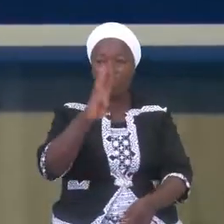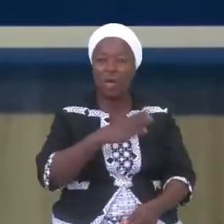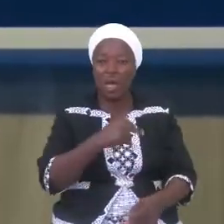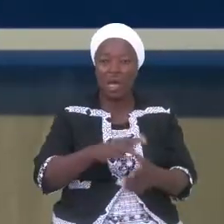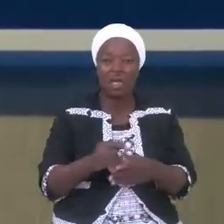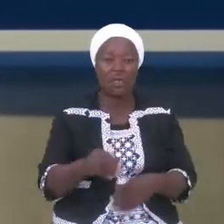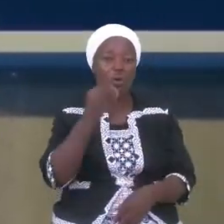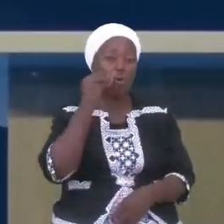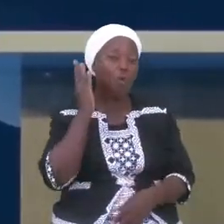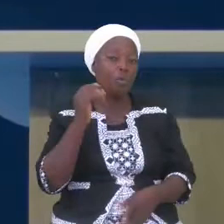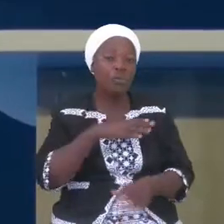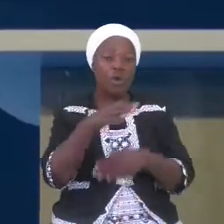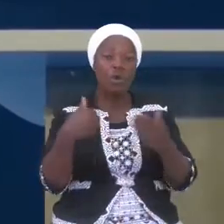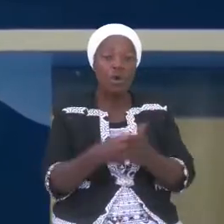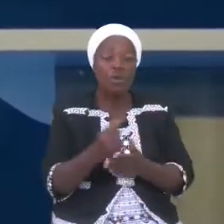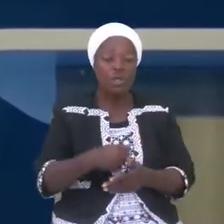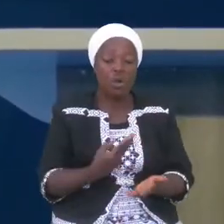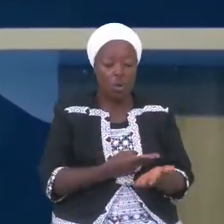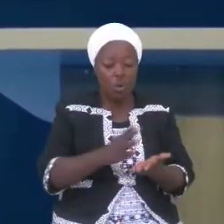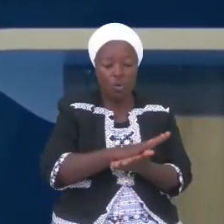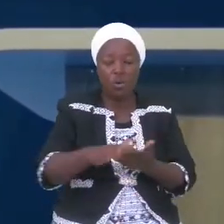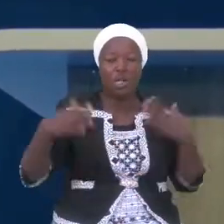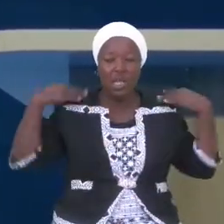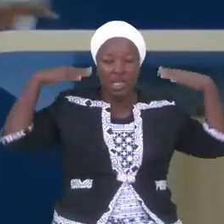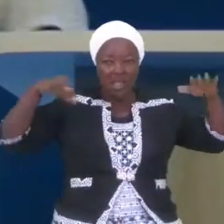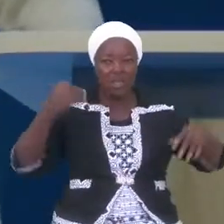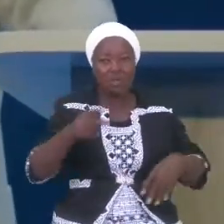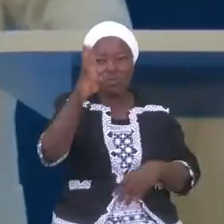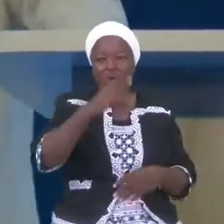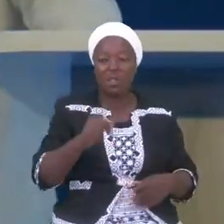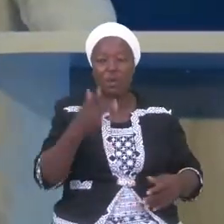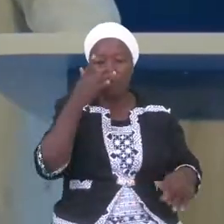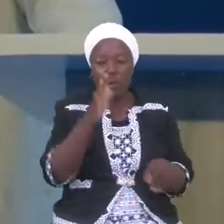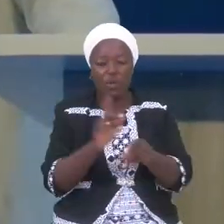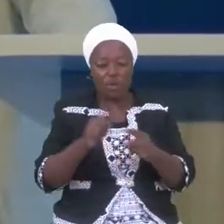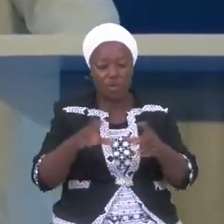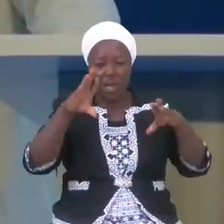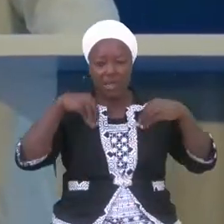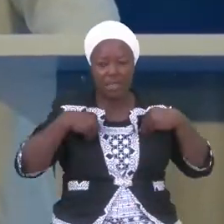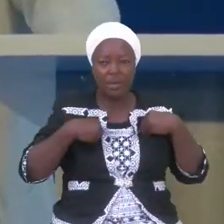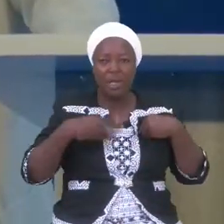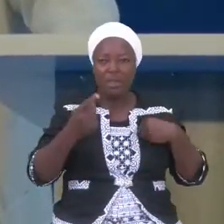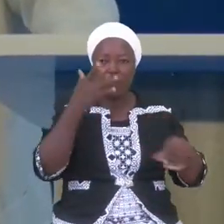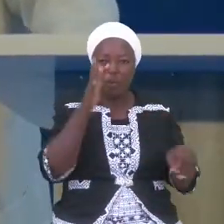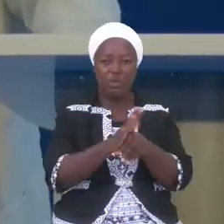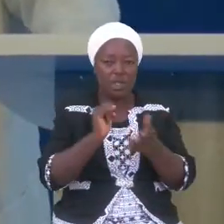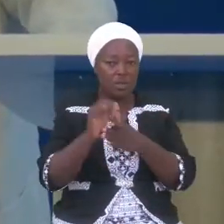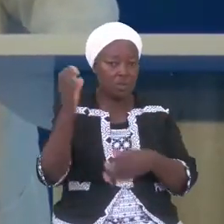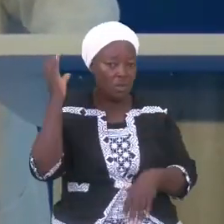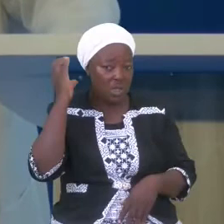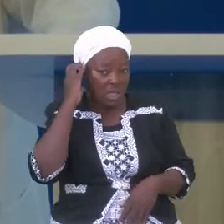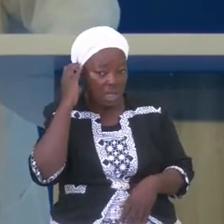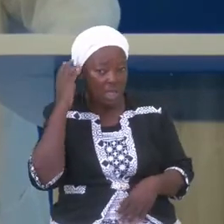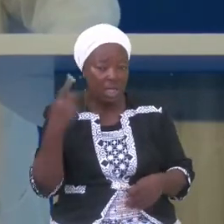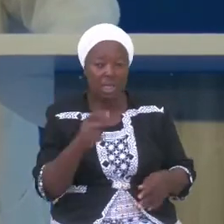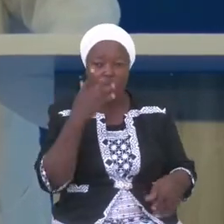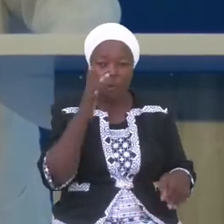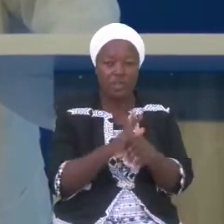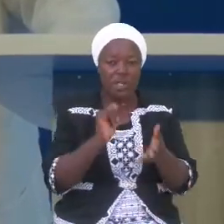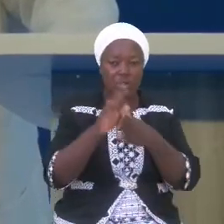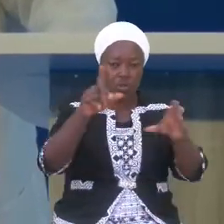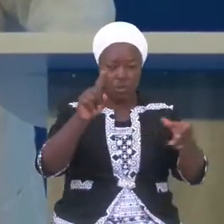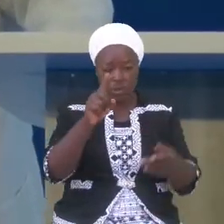God, the promises were embraced, the promises were here, The promises will believe,